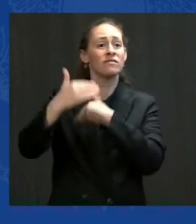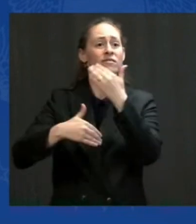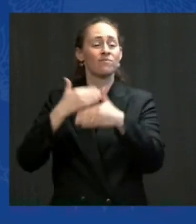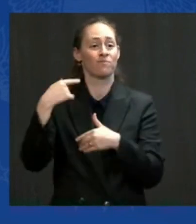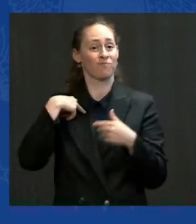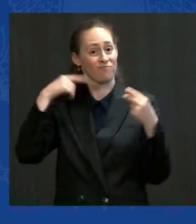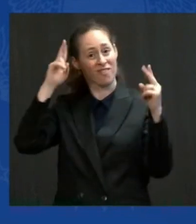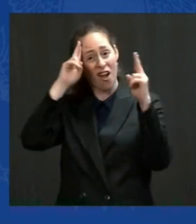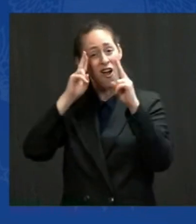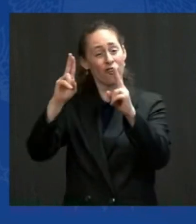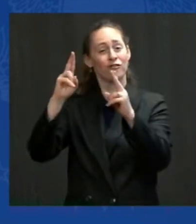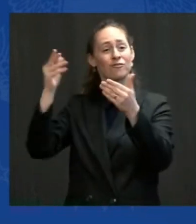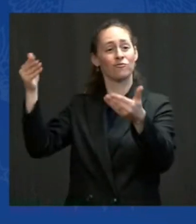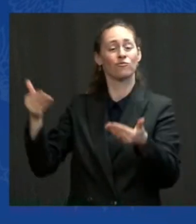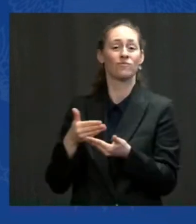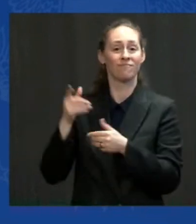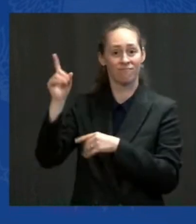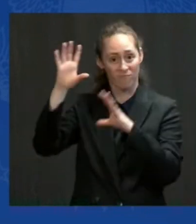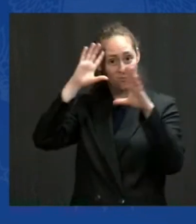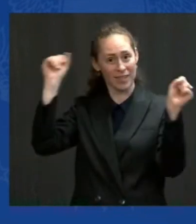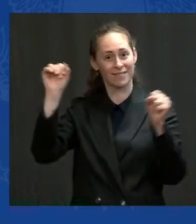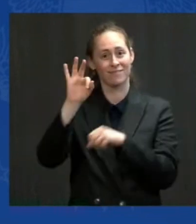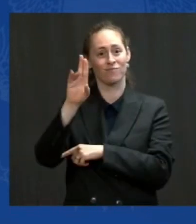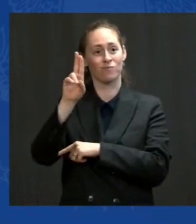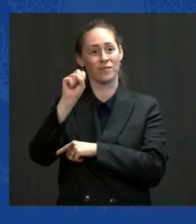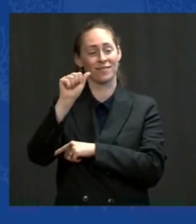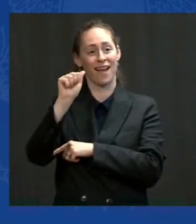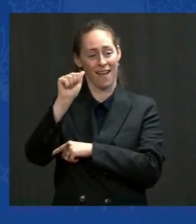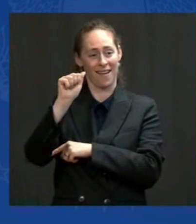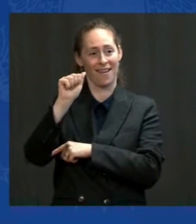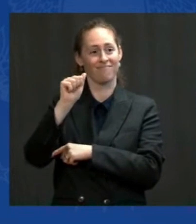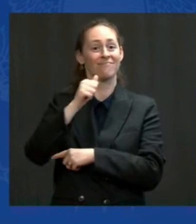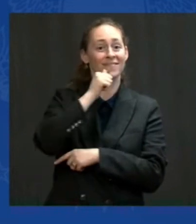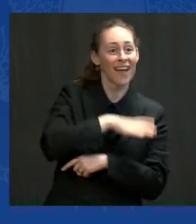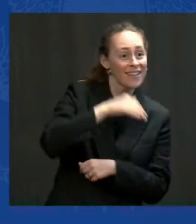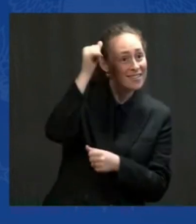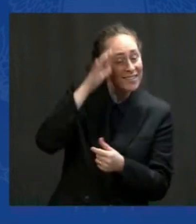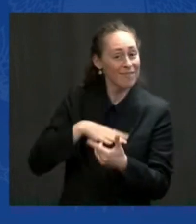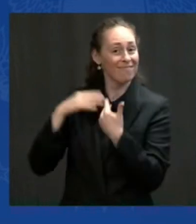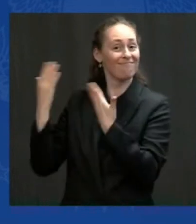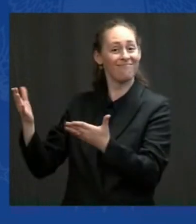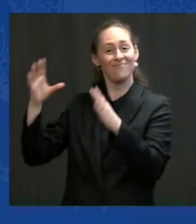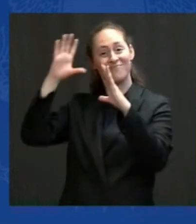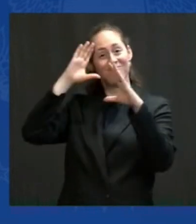the President of the United States. Ladies and gentlemen, President Joe Biden.